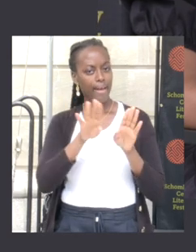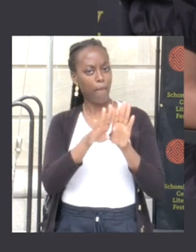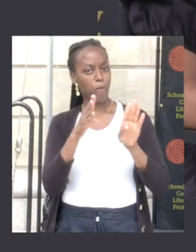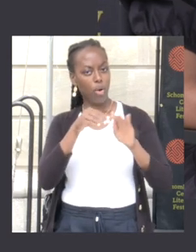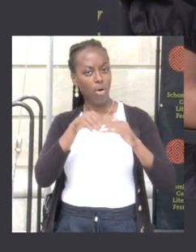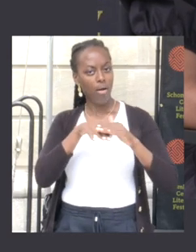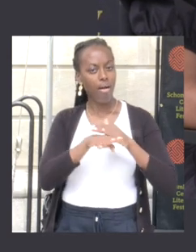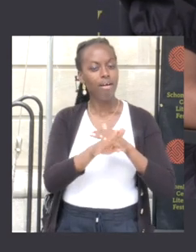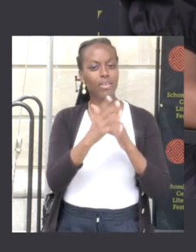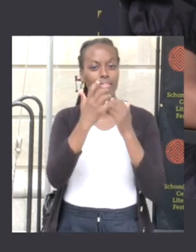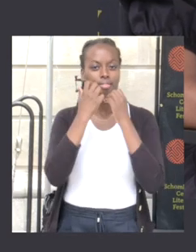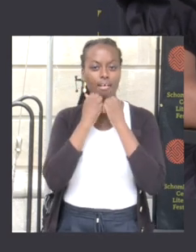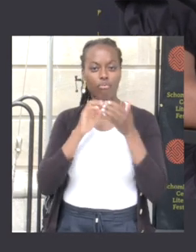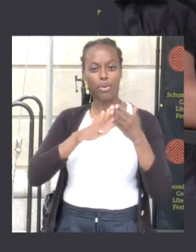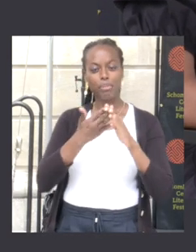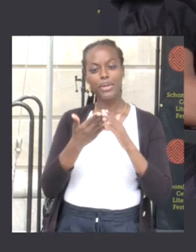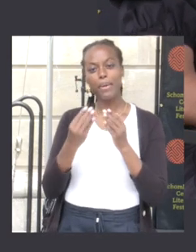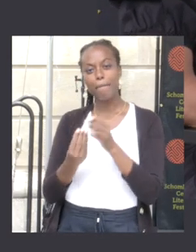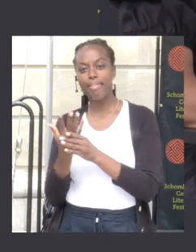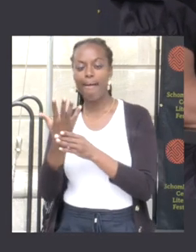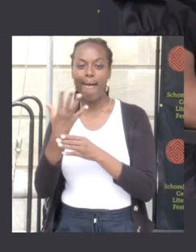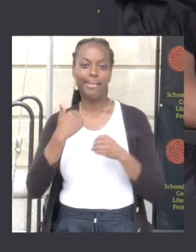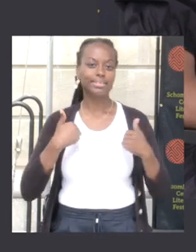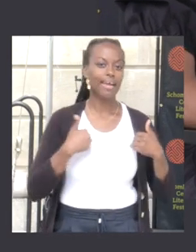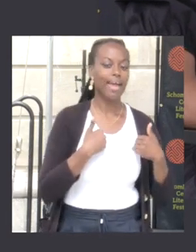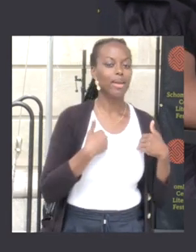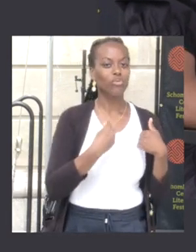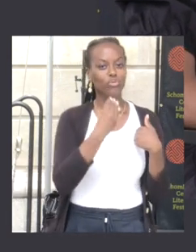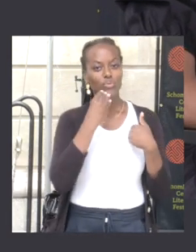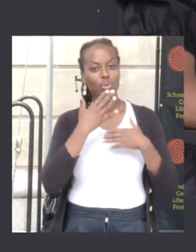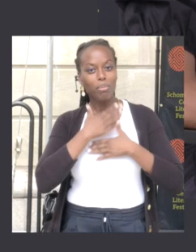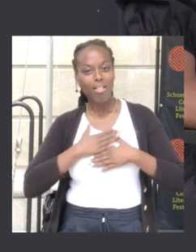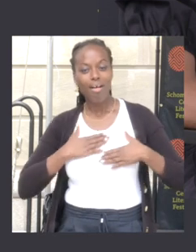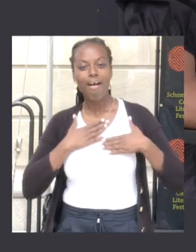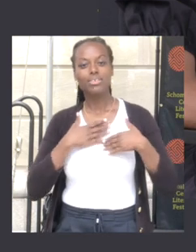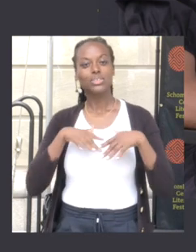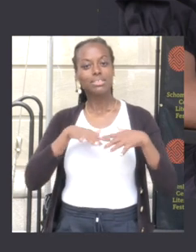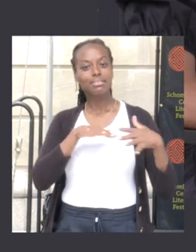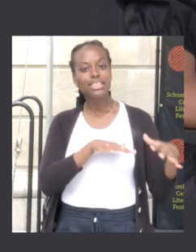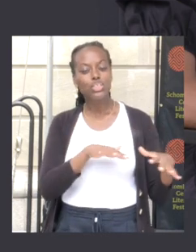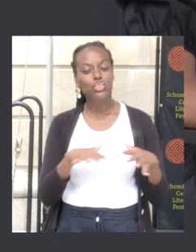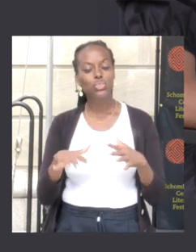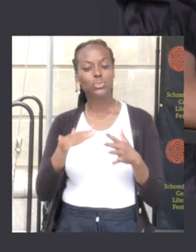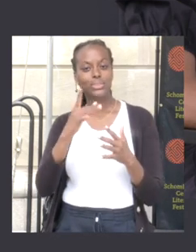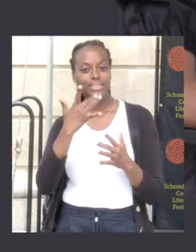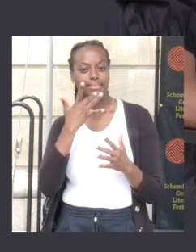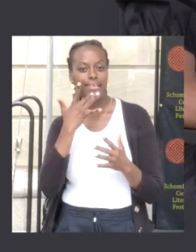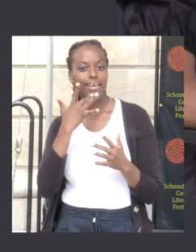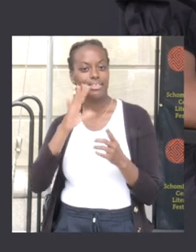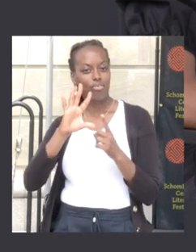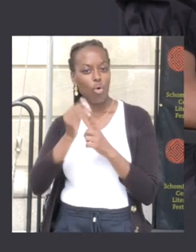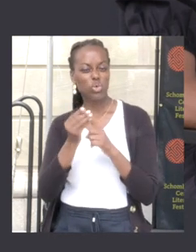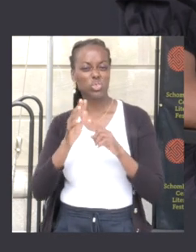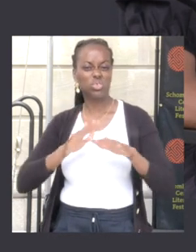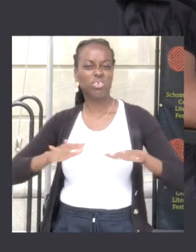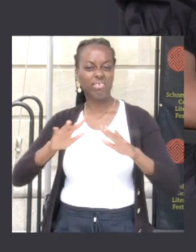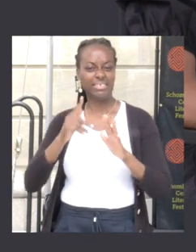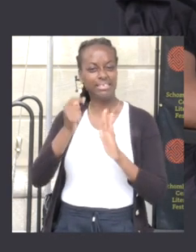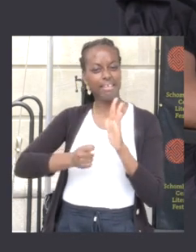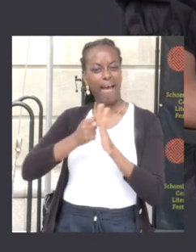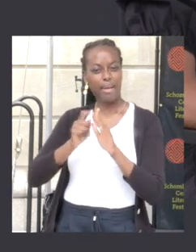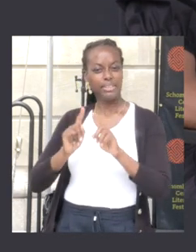animals, foods and pleasures, leisures, taste, and cultures across many eras. Learn how to make sacred spaces suited to your